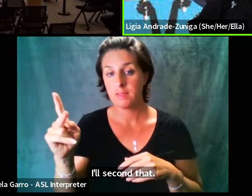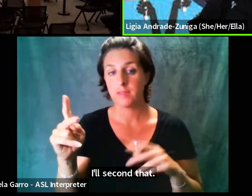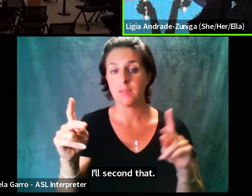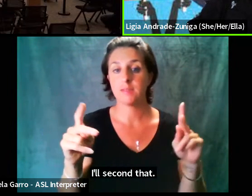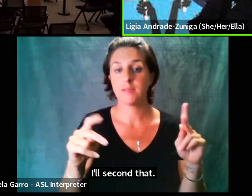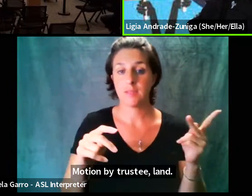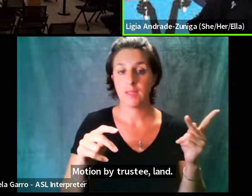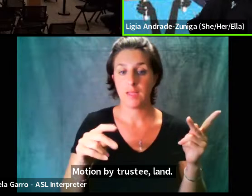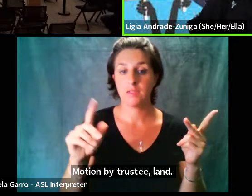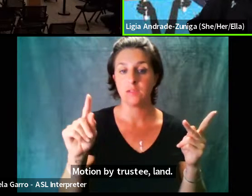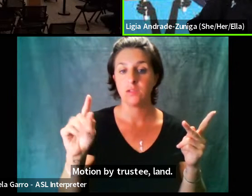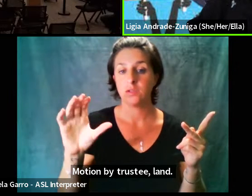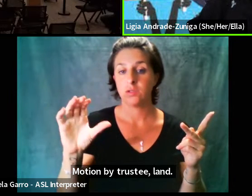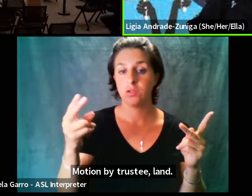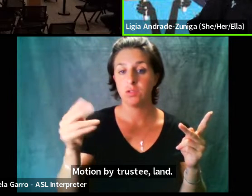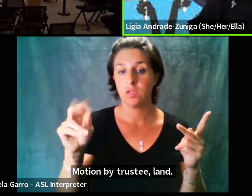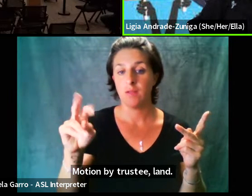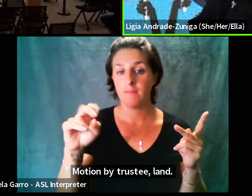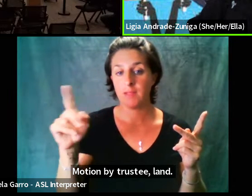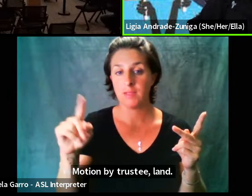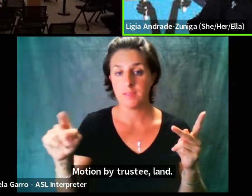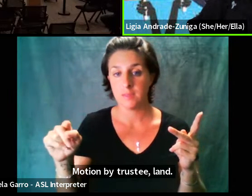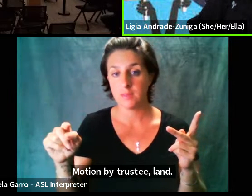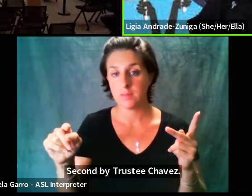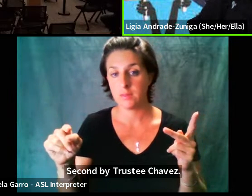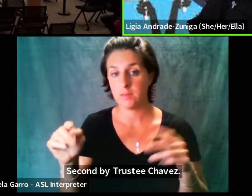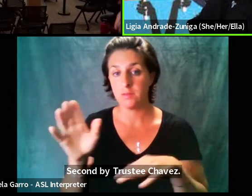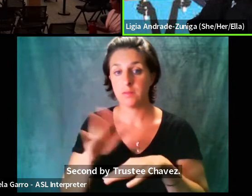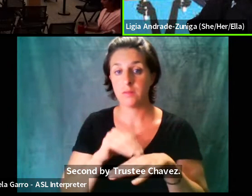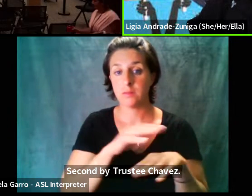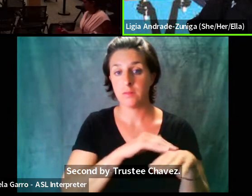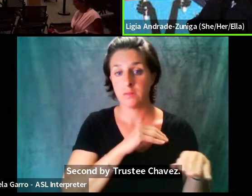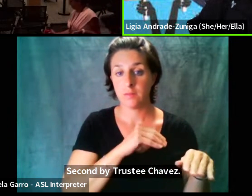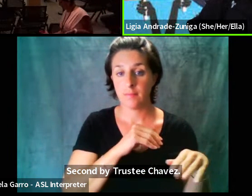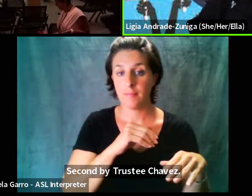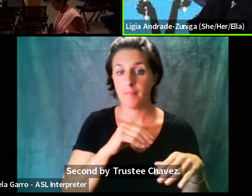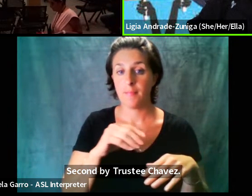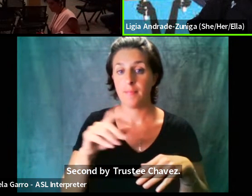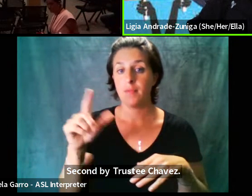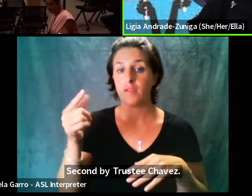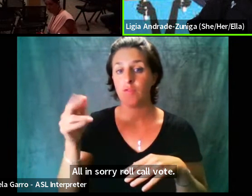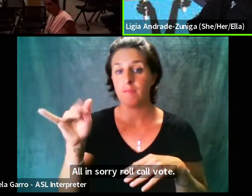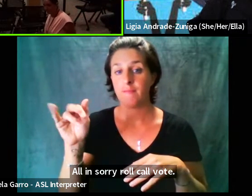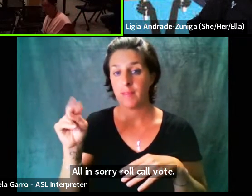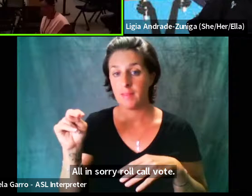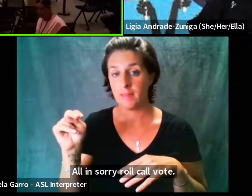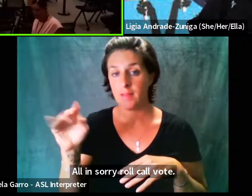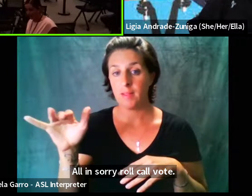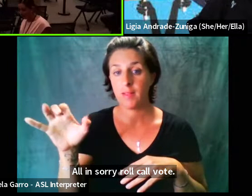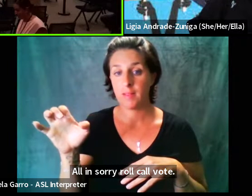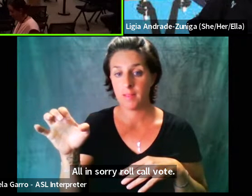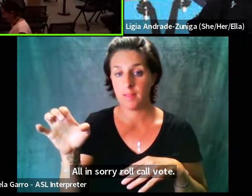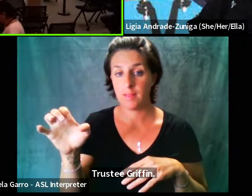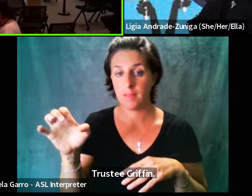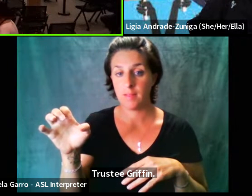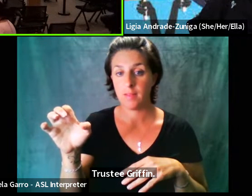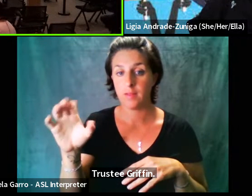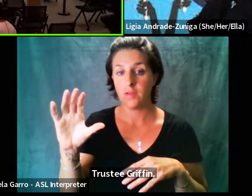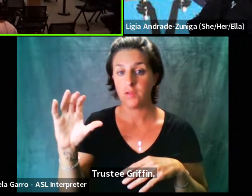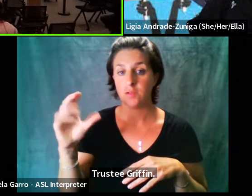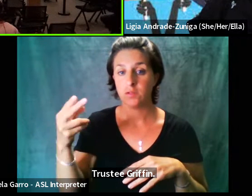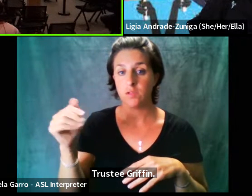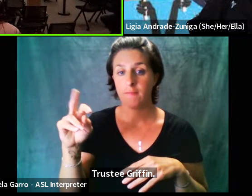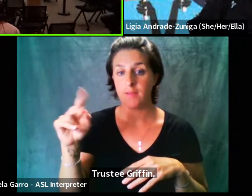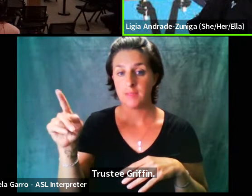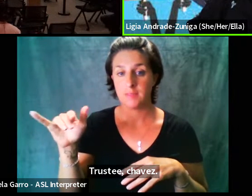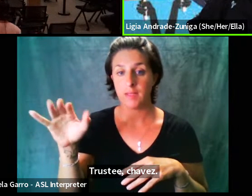by trustee Chavez. All in, sorry, roll call vote. Trustee Griffin, Aye. trustee Chavez,